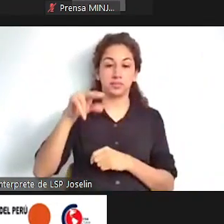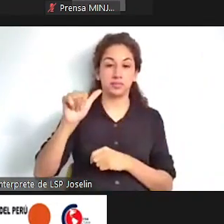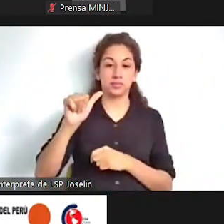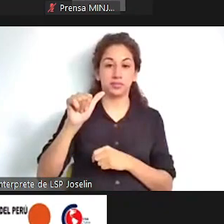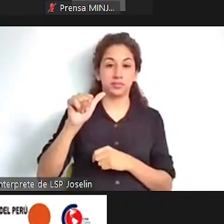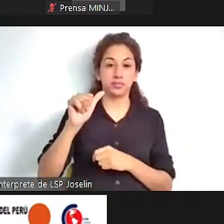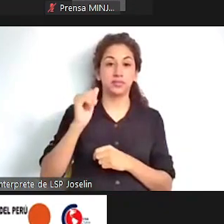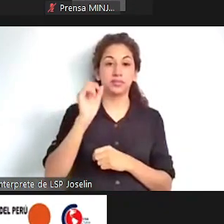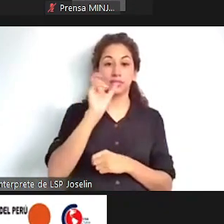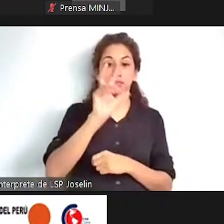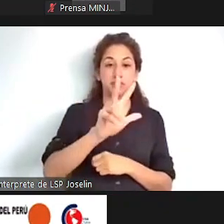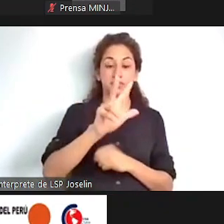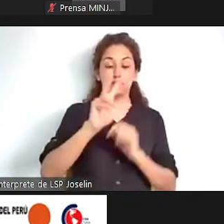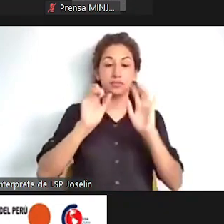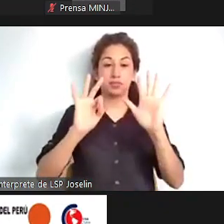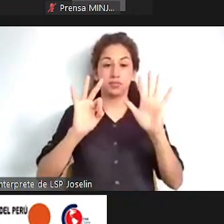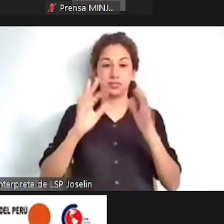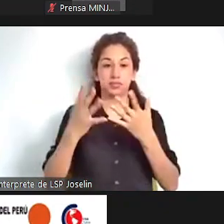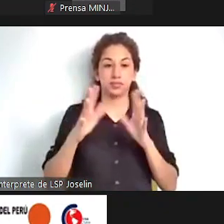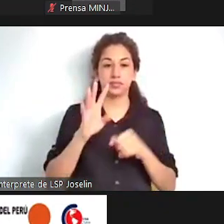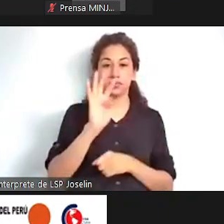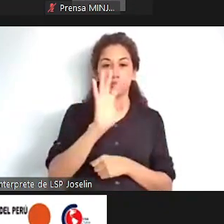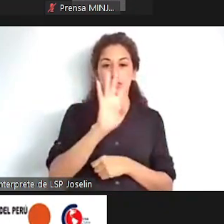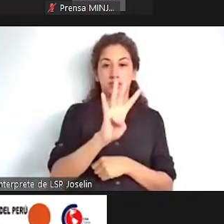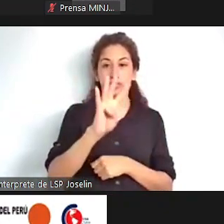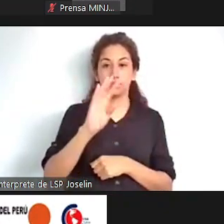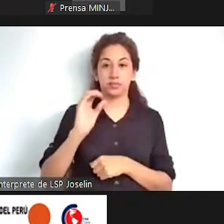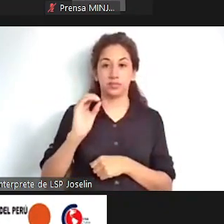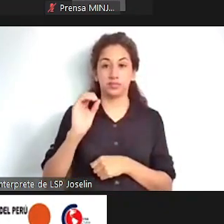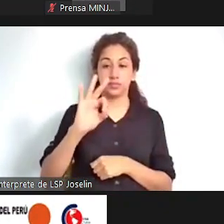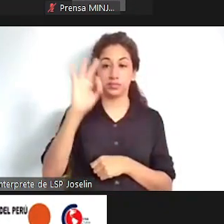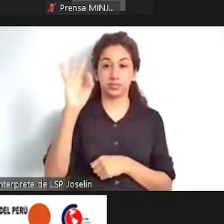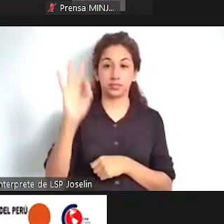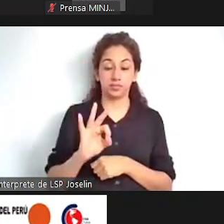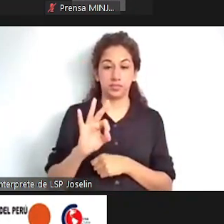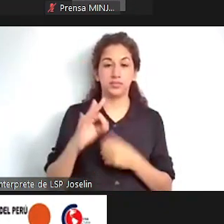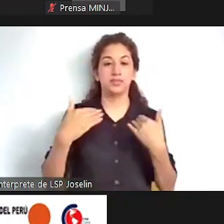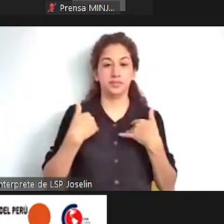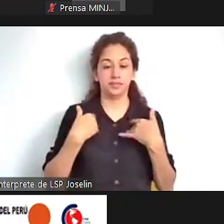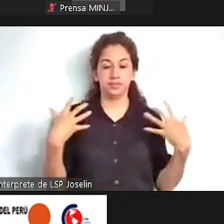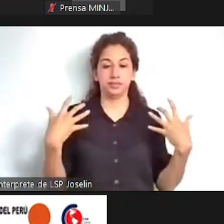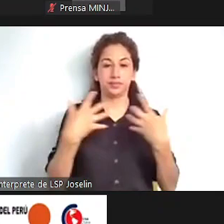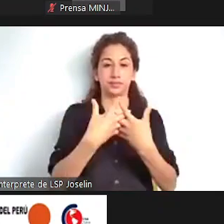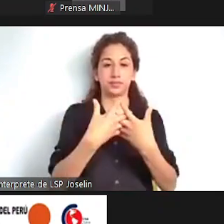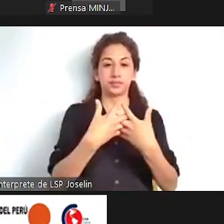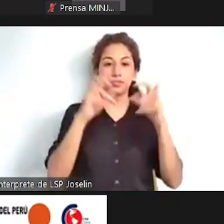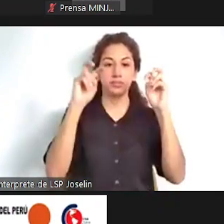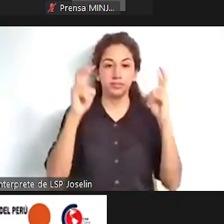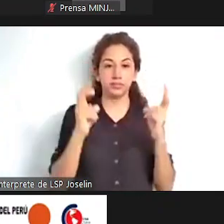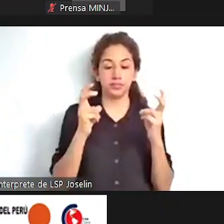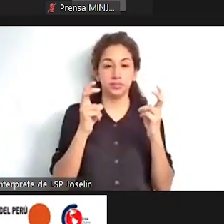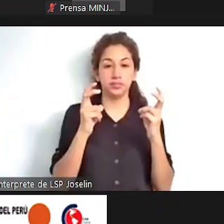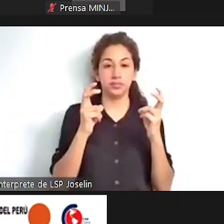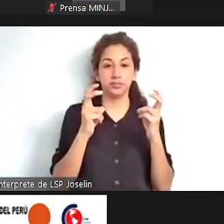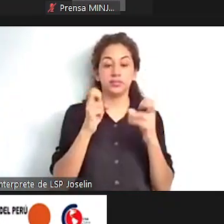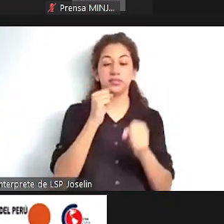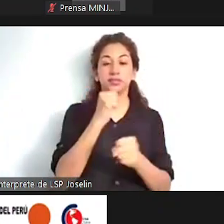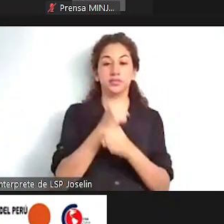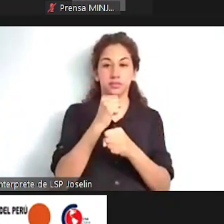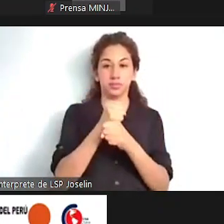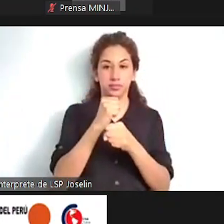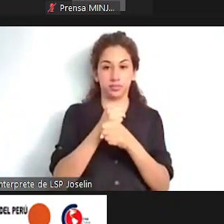nap 38 of them which means 40 of them are directly related to